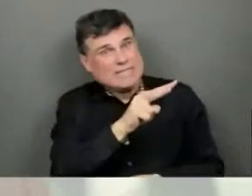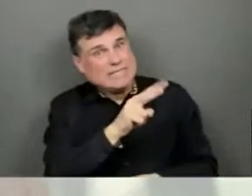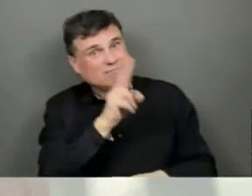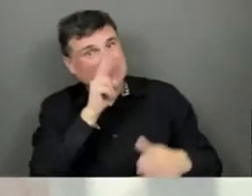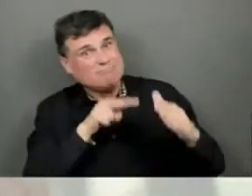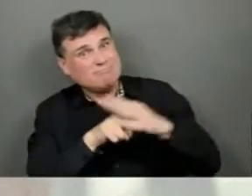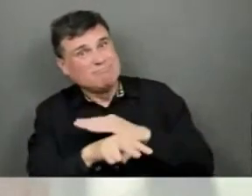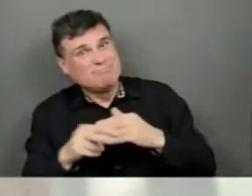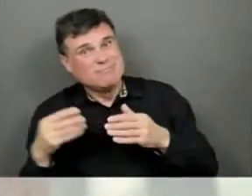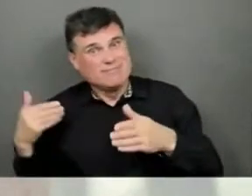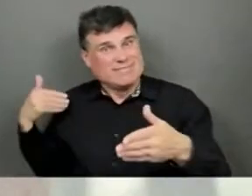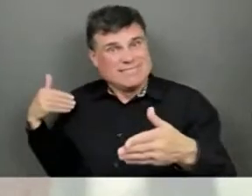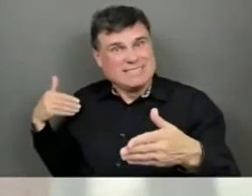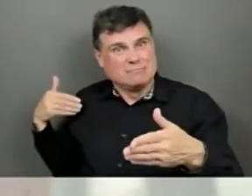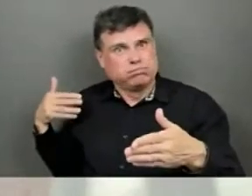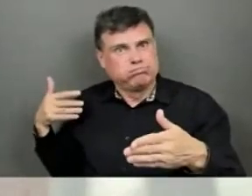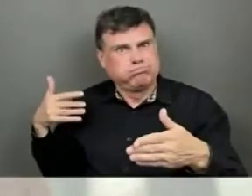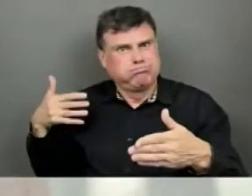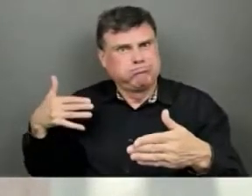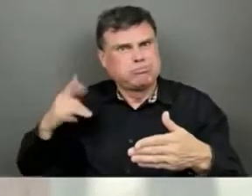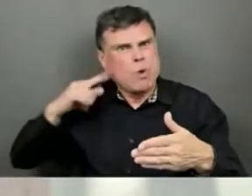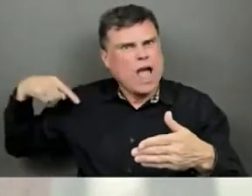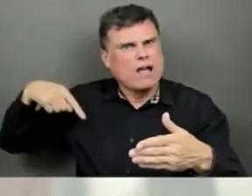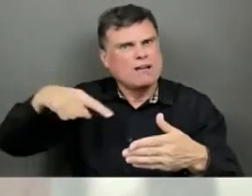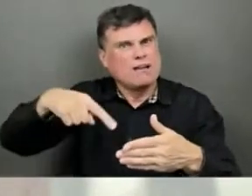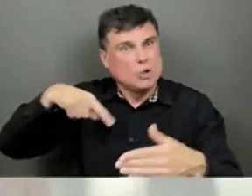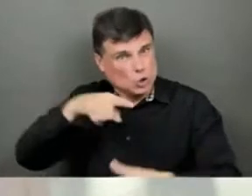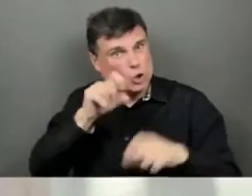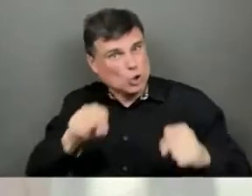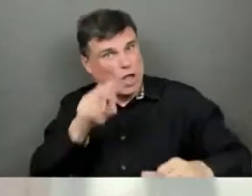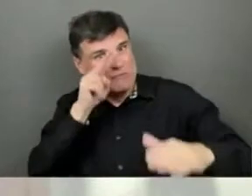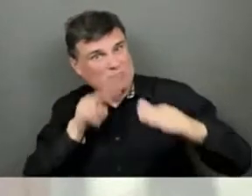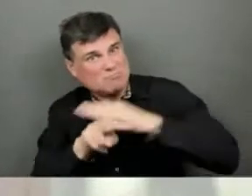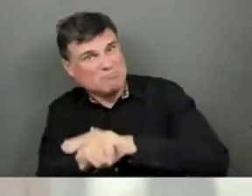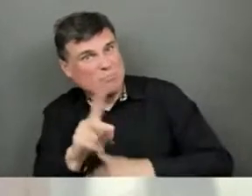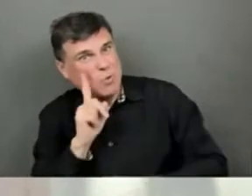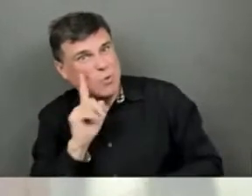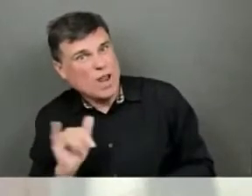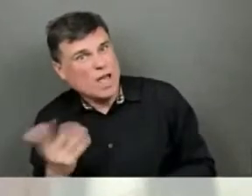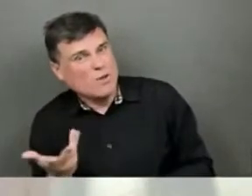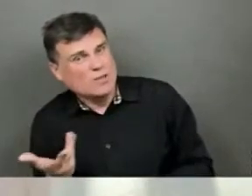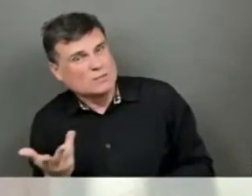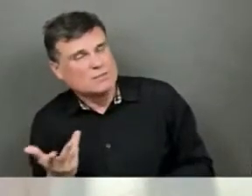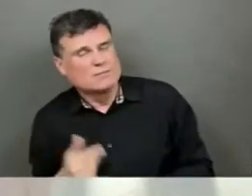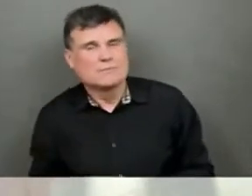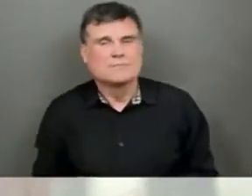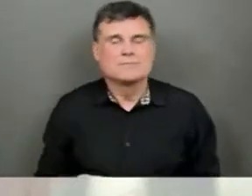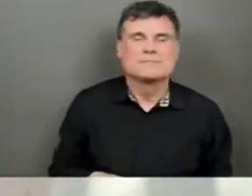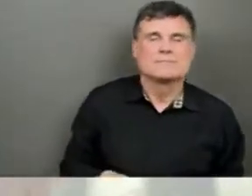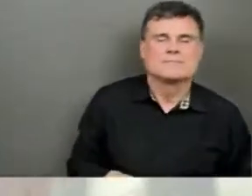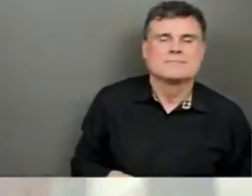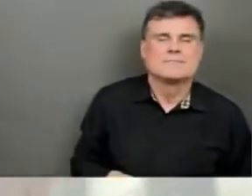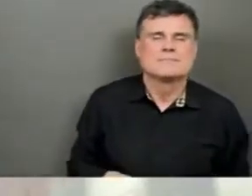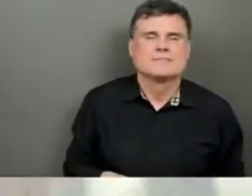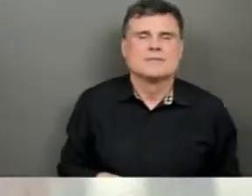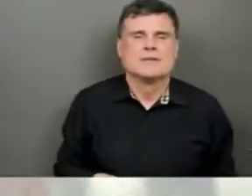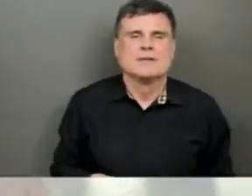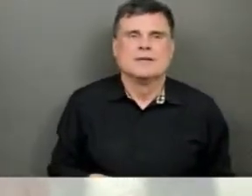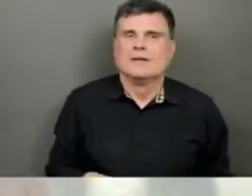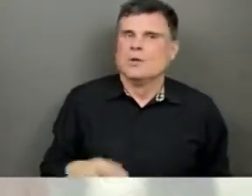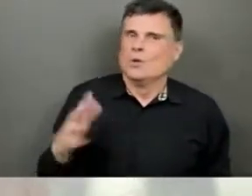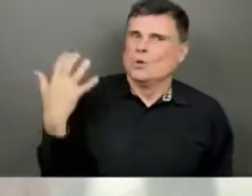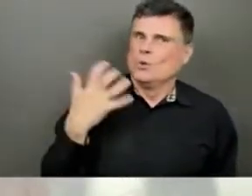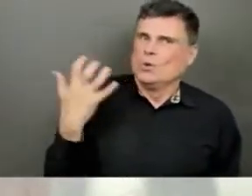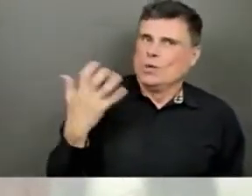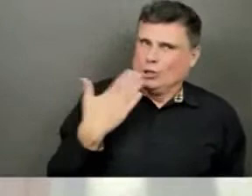been, society and all of us would have gone through so much over the intervening 3 years? Yeah, really good question. I